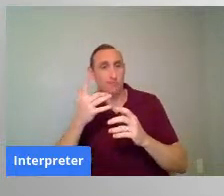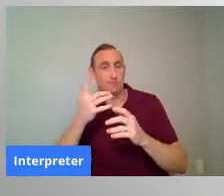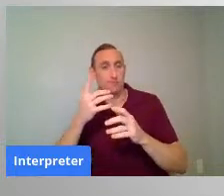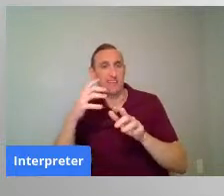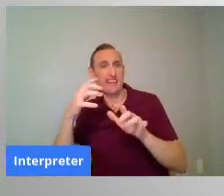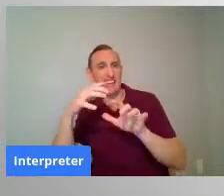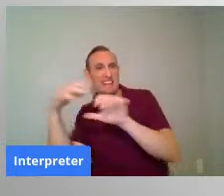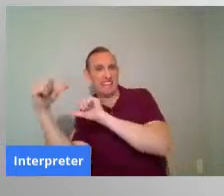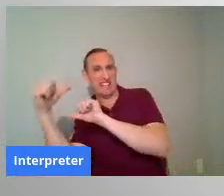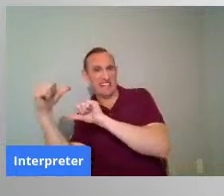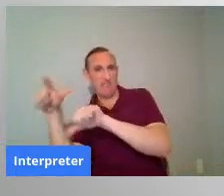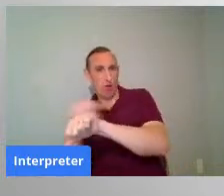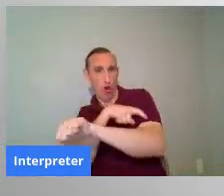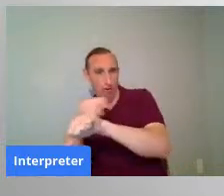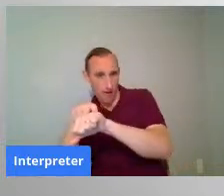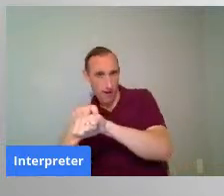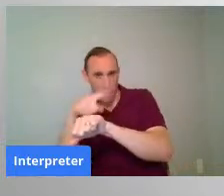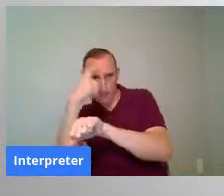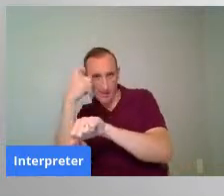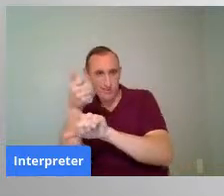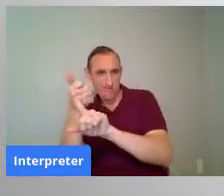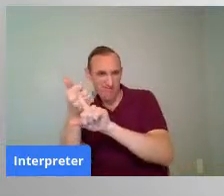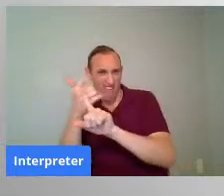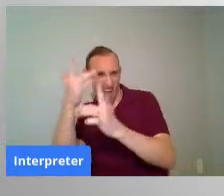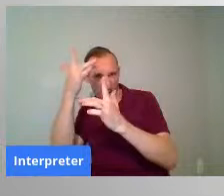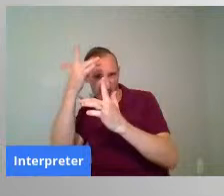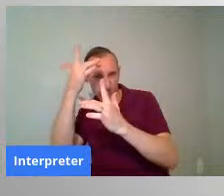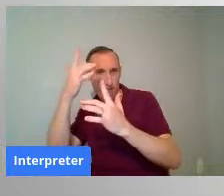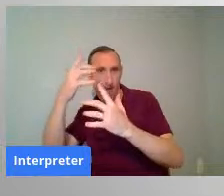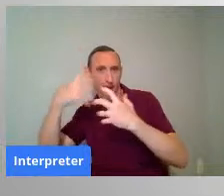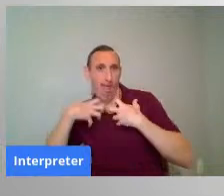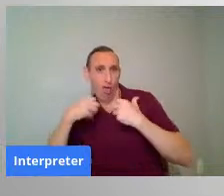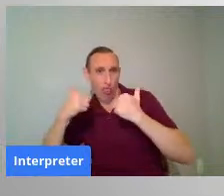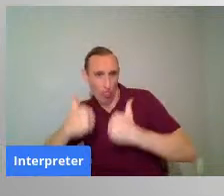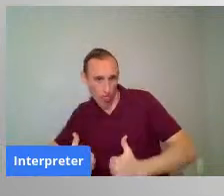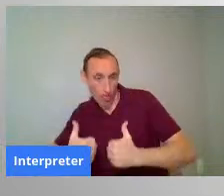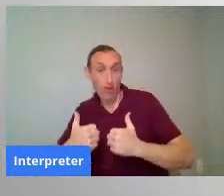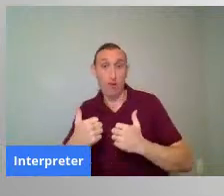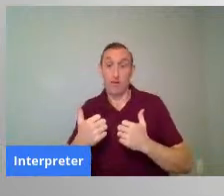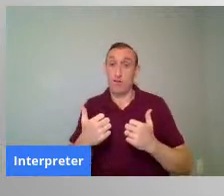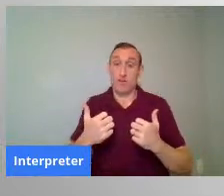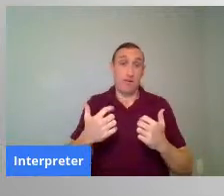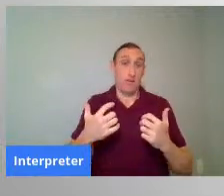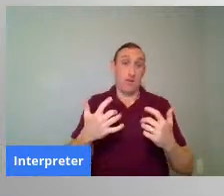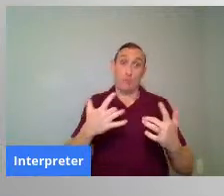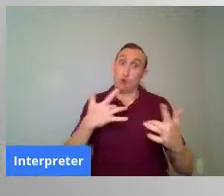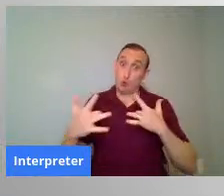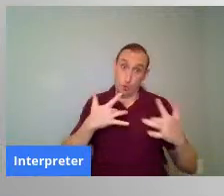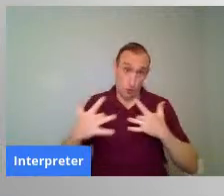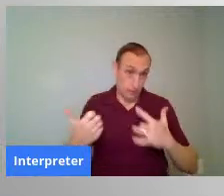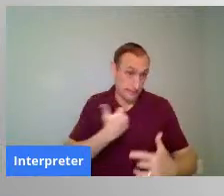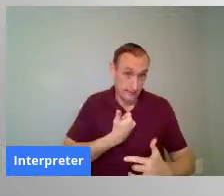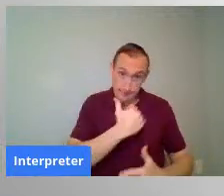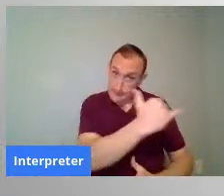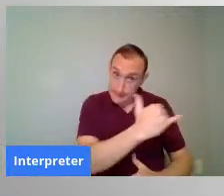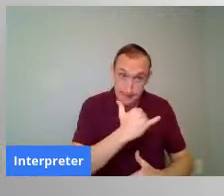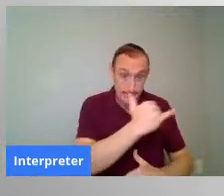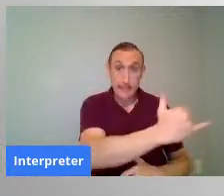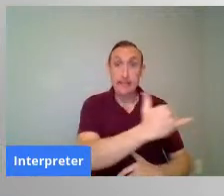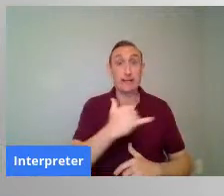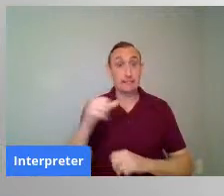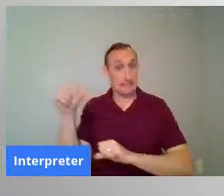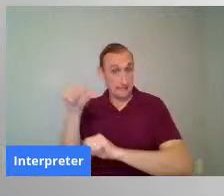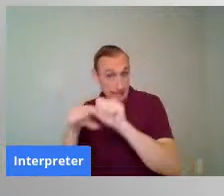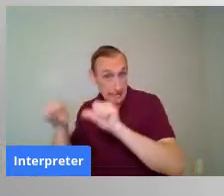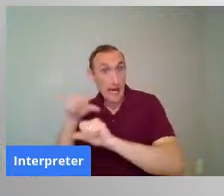the children. And so that is my bigger concern. I agree that, the science tells us that schools